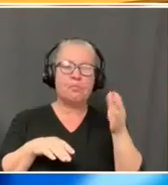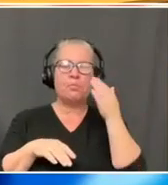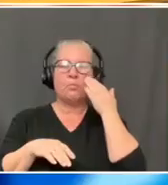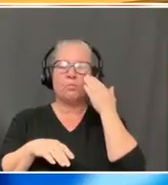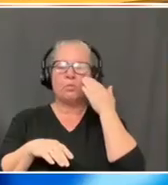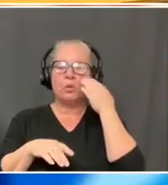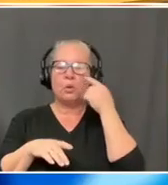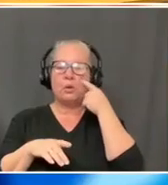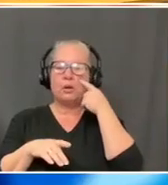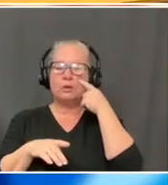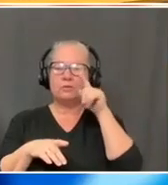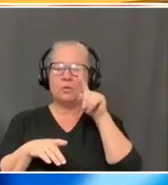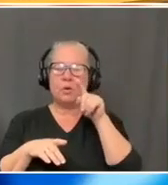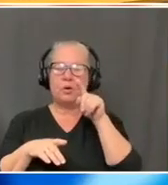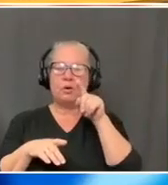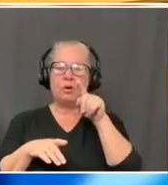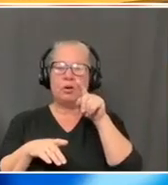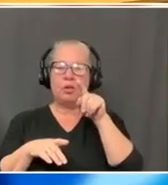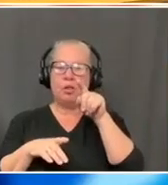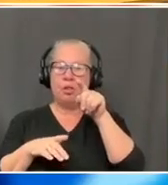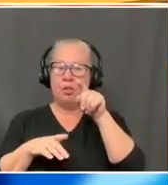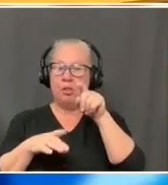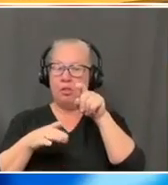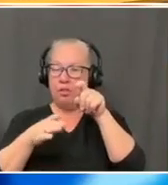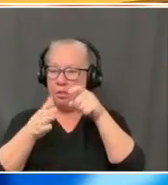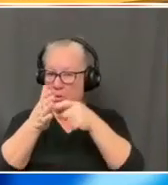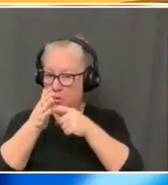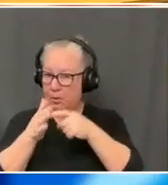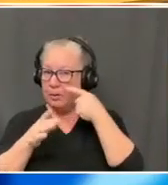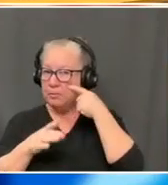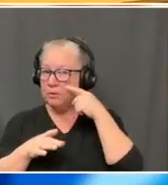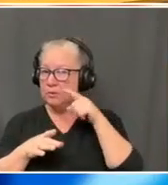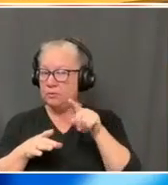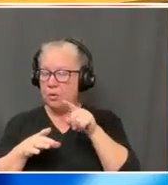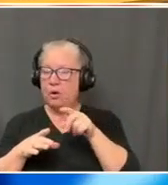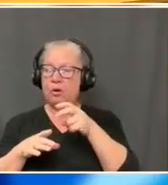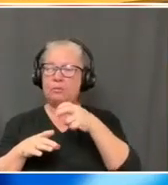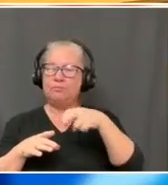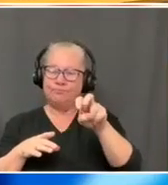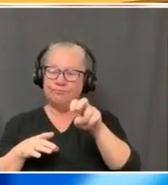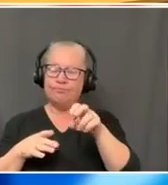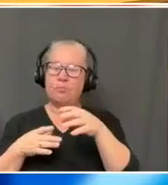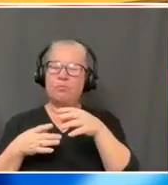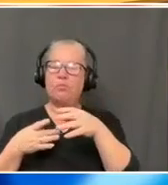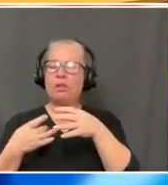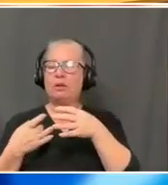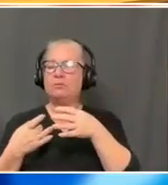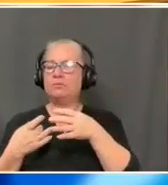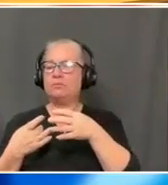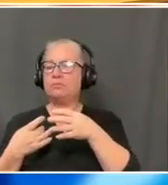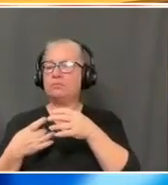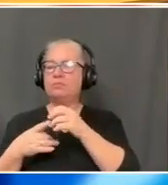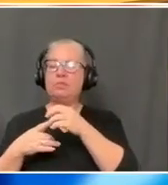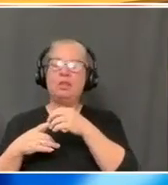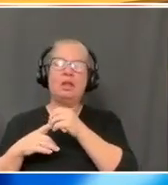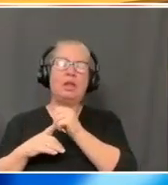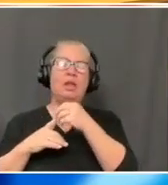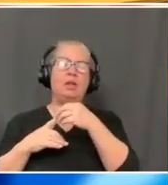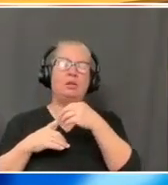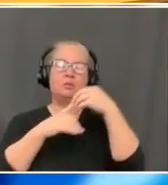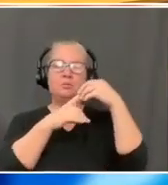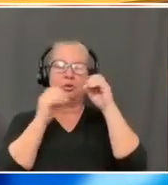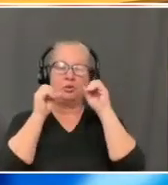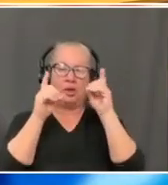students. And then again, a lot of the other items are, I can't speak to the efficacy reviews that have